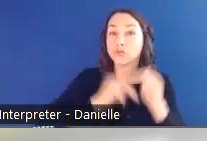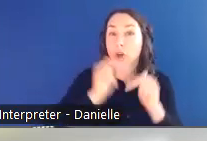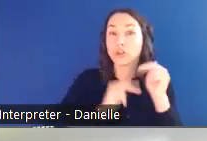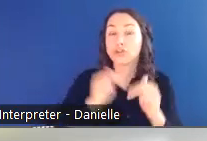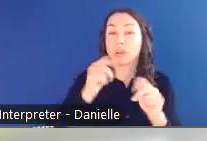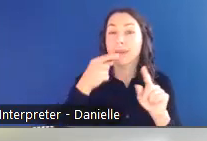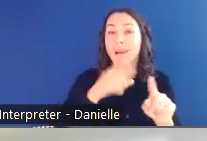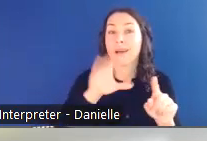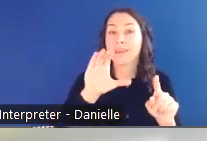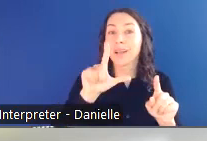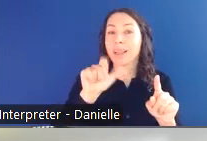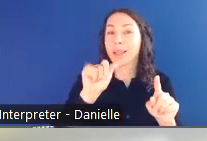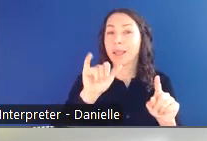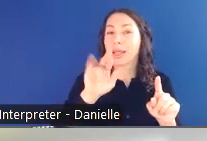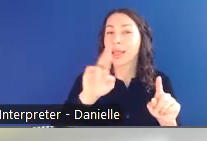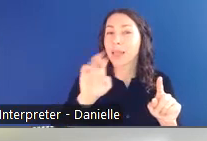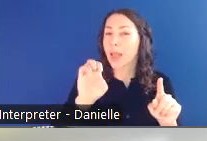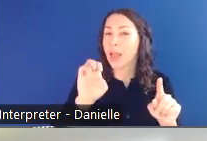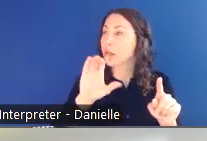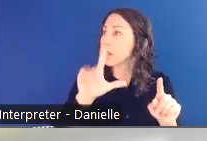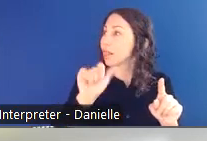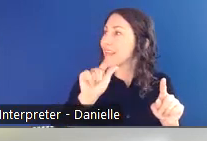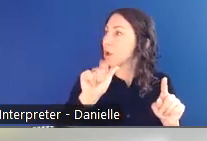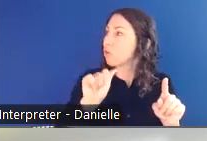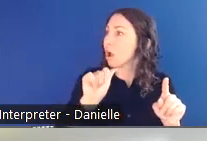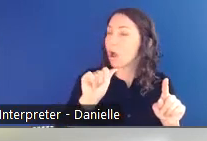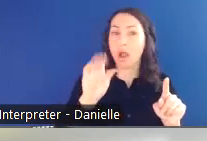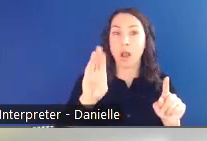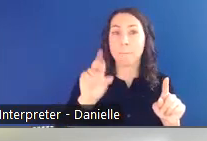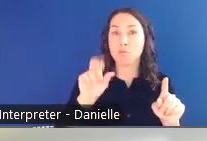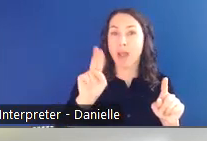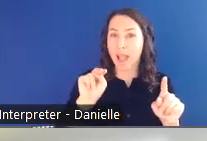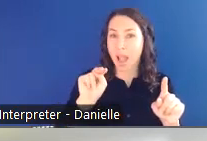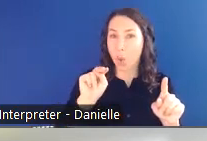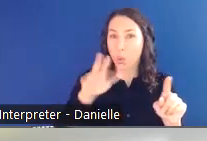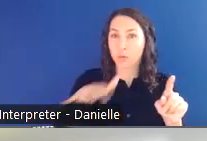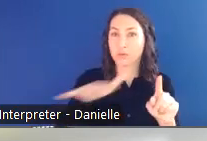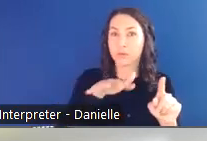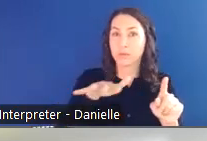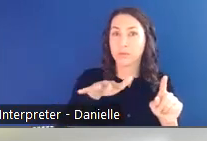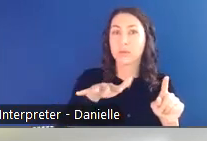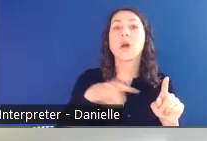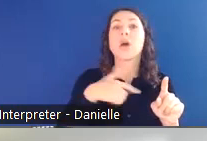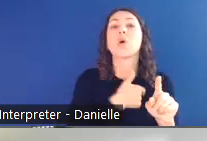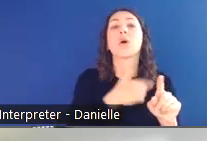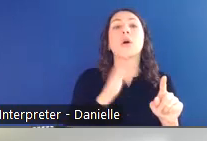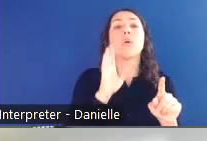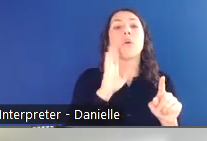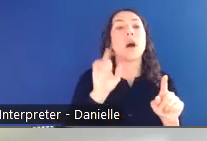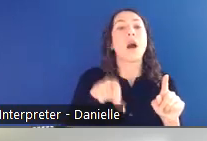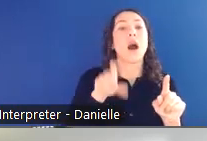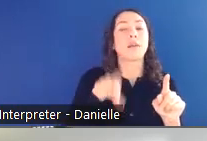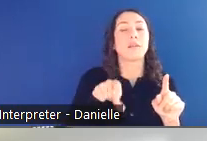Brown's Commons start? For that one, I believe that will be Doug that we can, is that